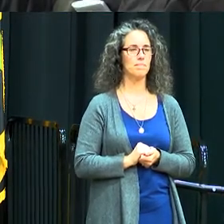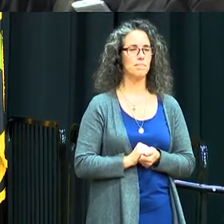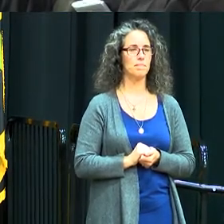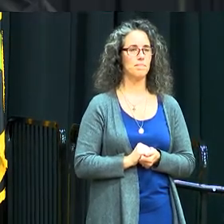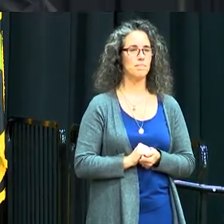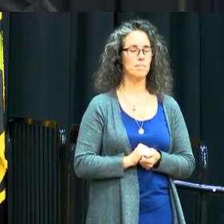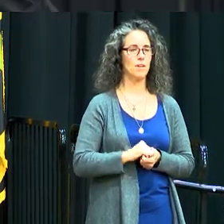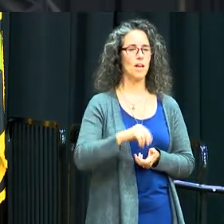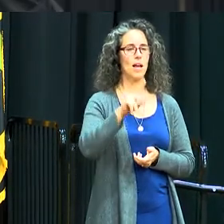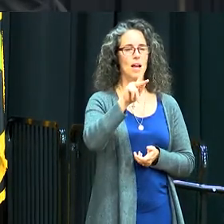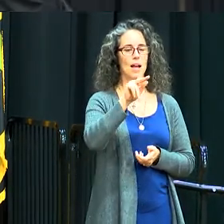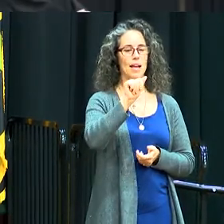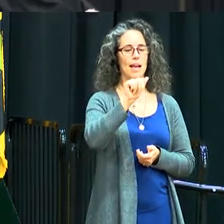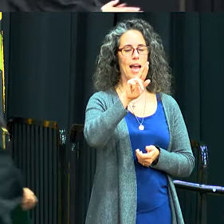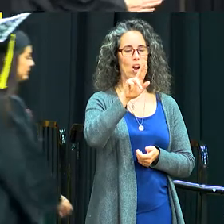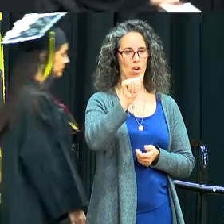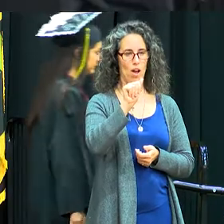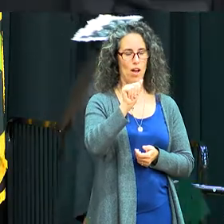Kara Jo Tutt.